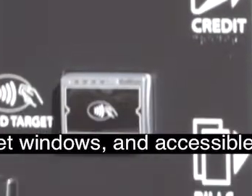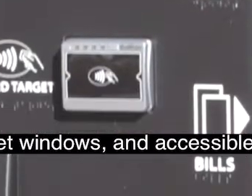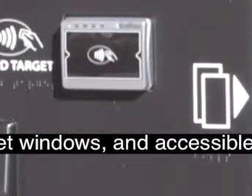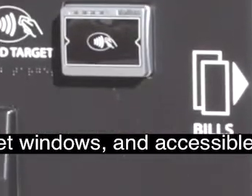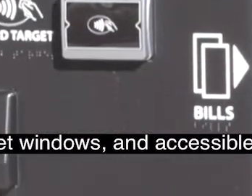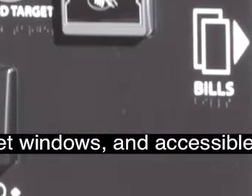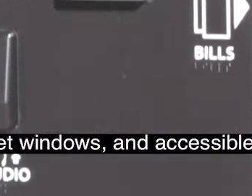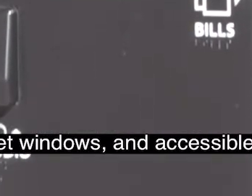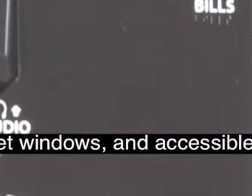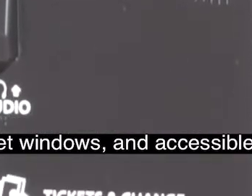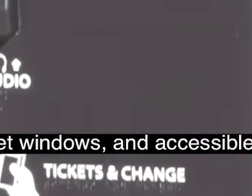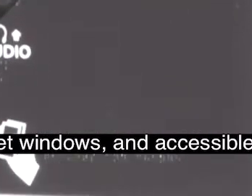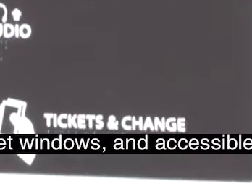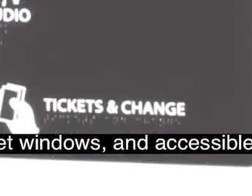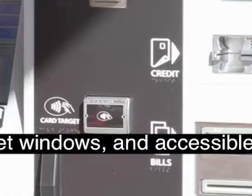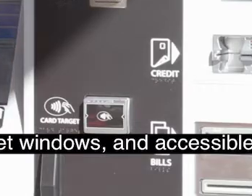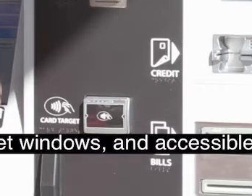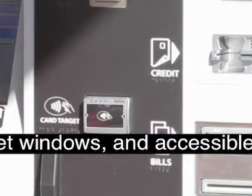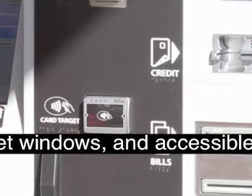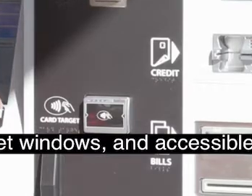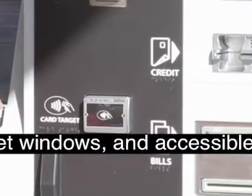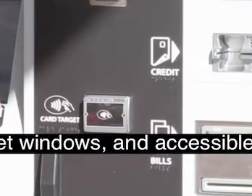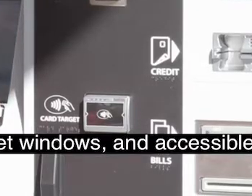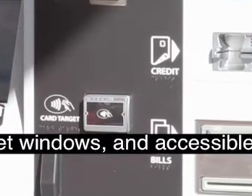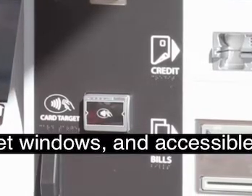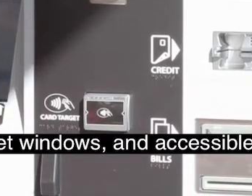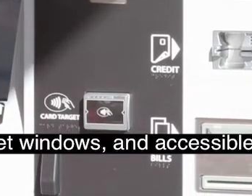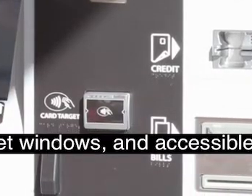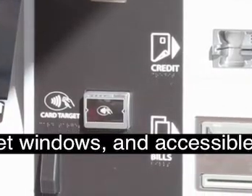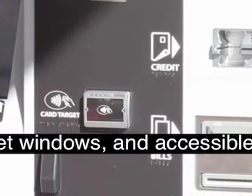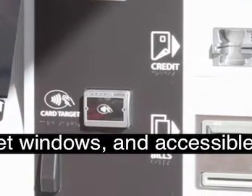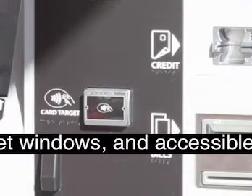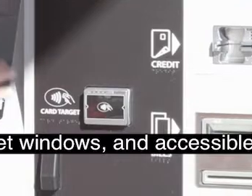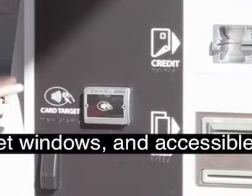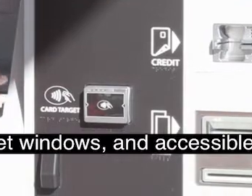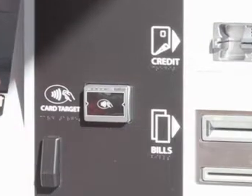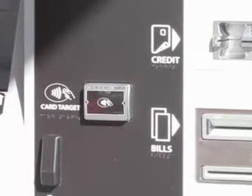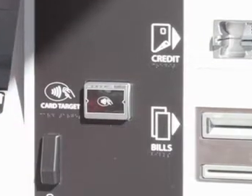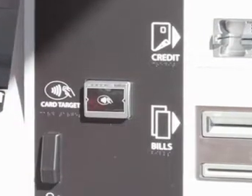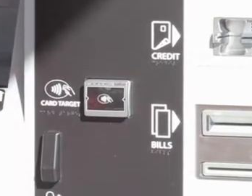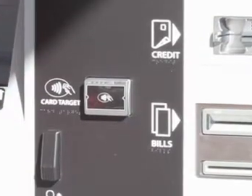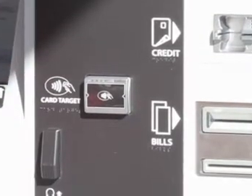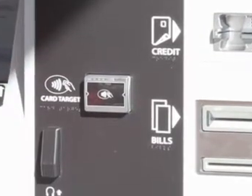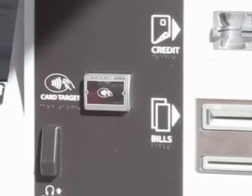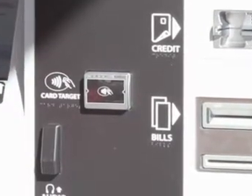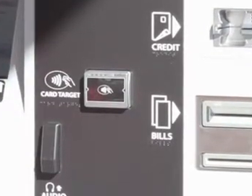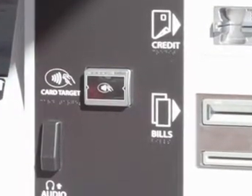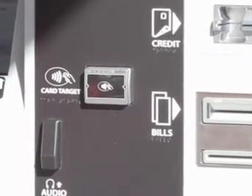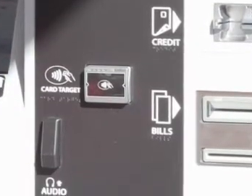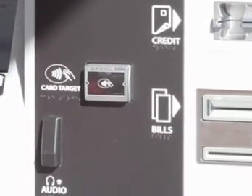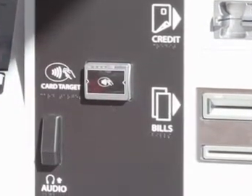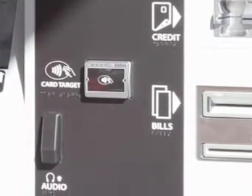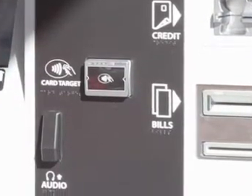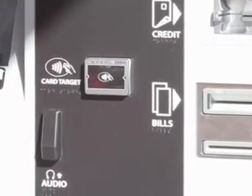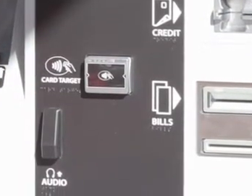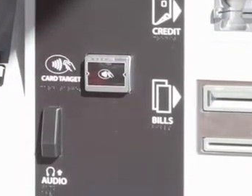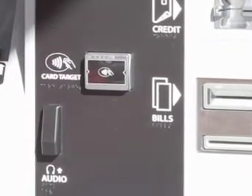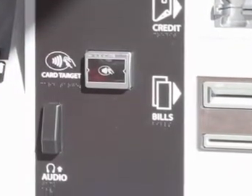station accessibility features include lower ticket windows and accessible ticket vending machines. Welcome to New Jersey